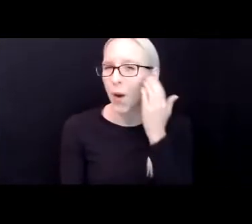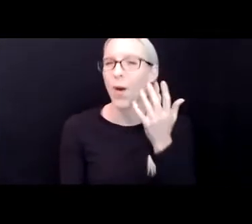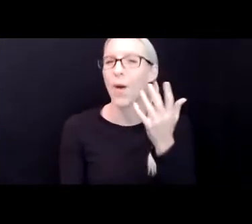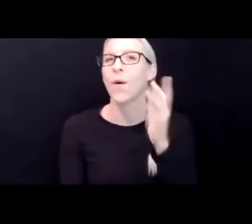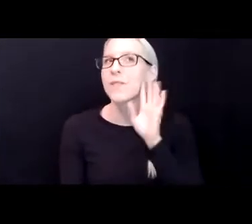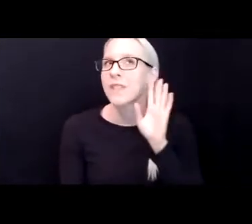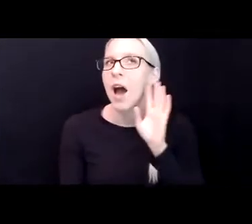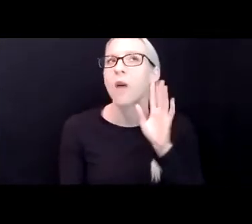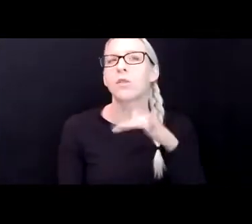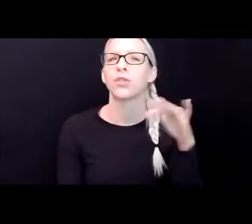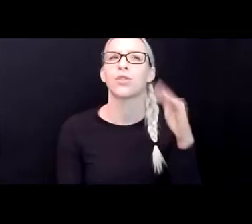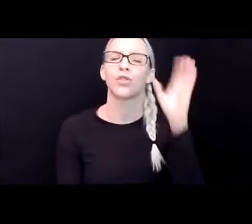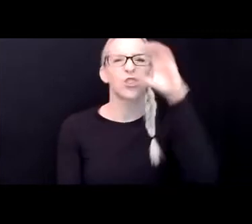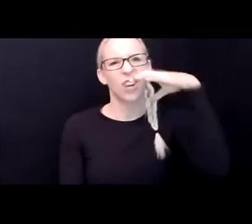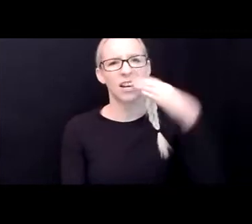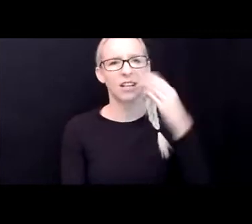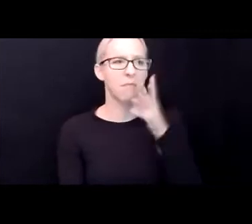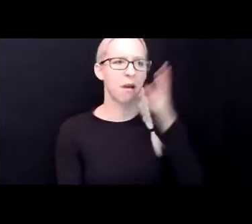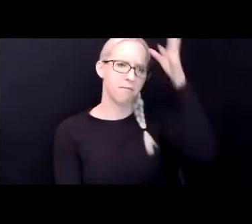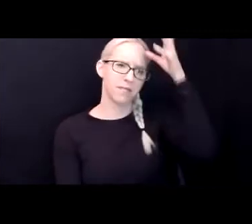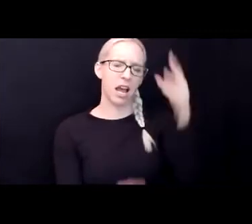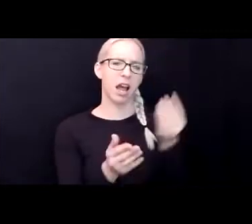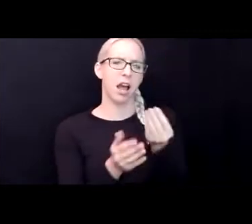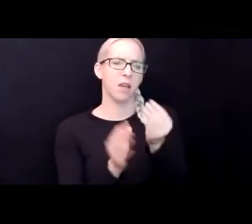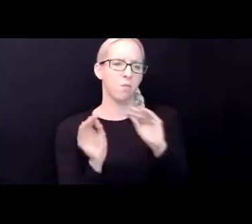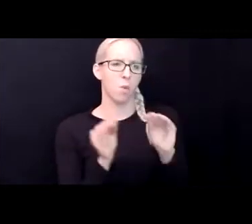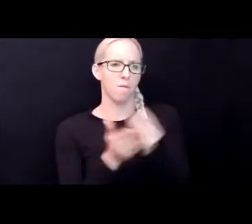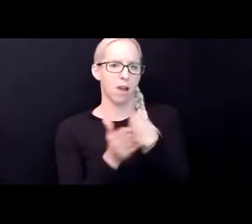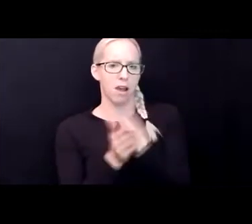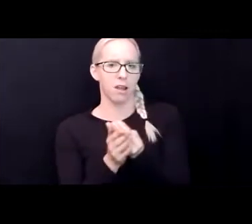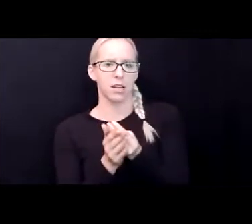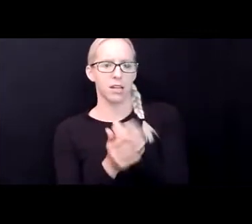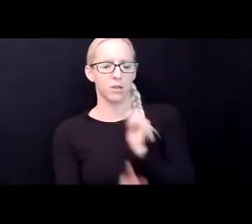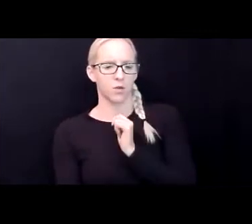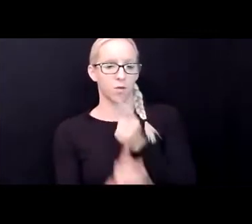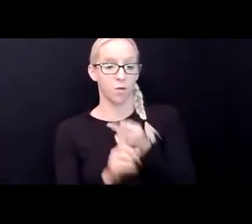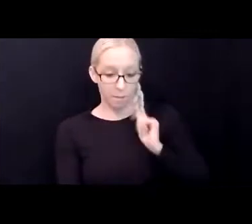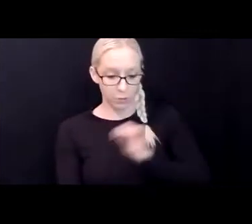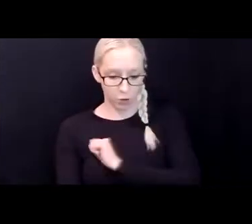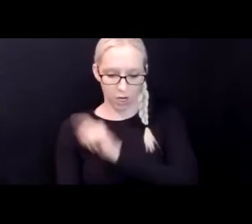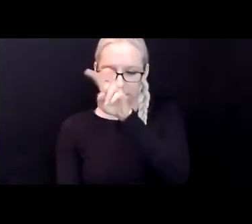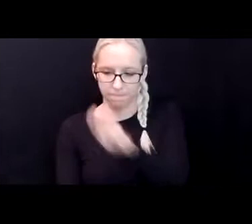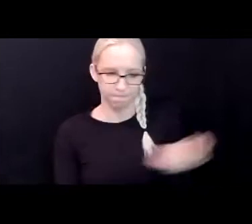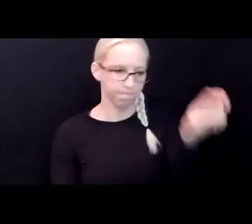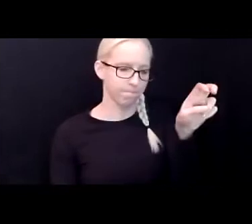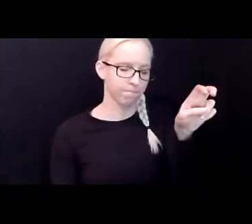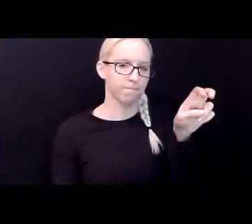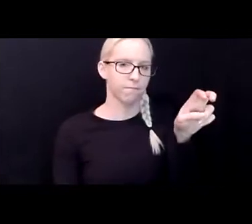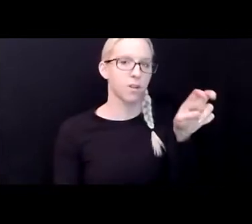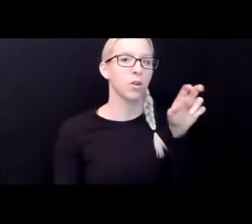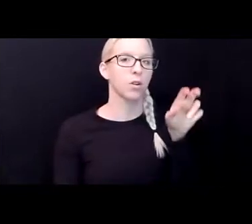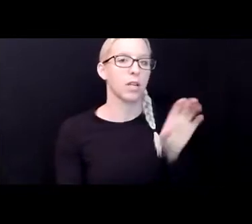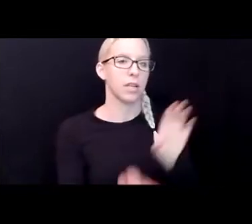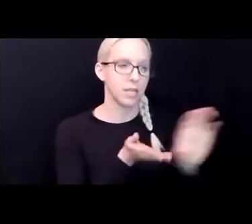dad are going to move money out of their trust or out of their personal name and put it into the ABLE account for the person. It's not income. Then